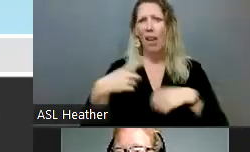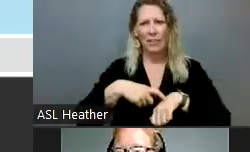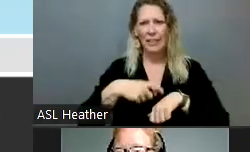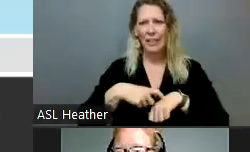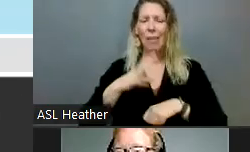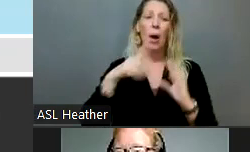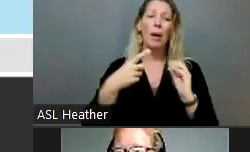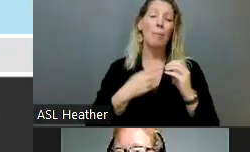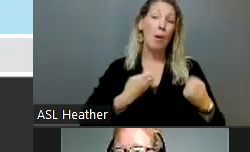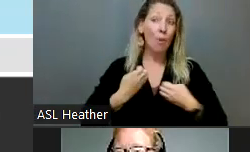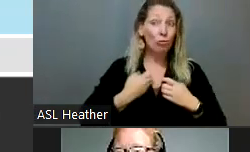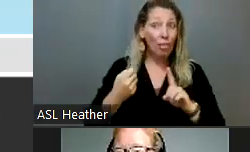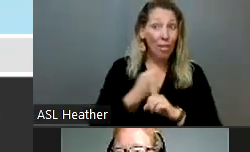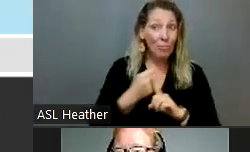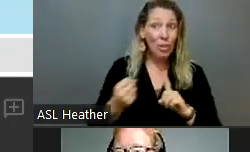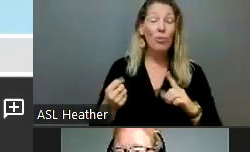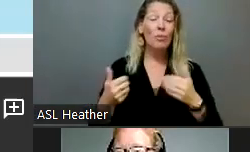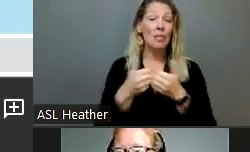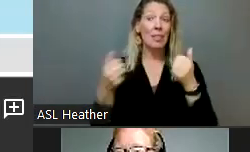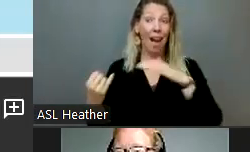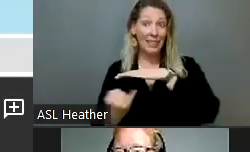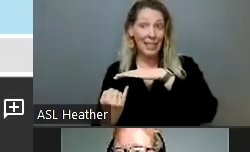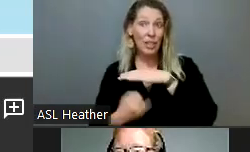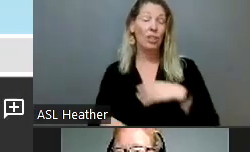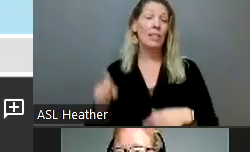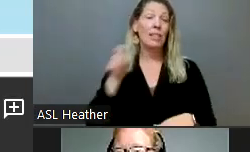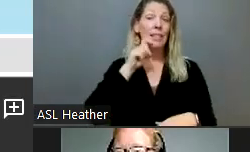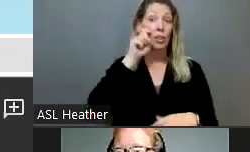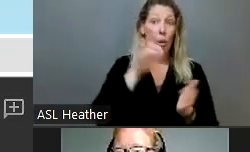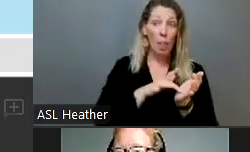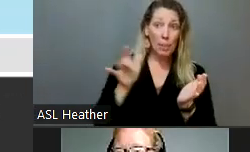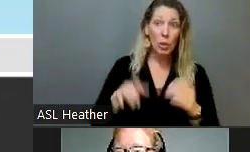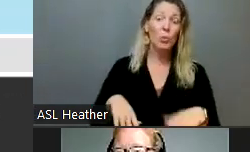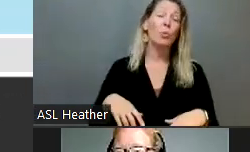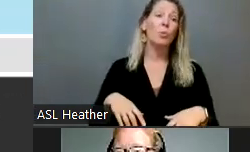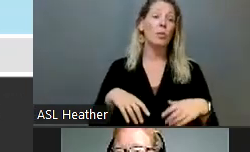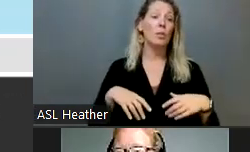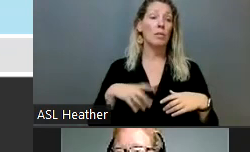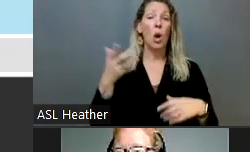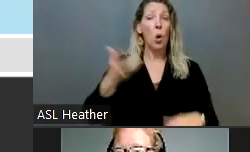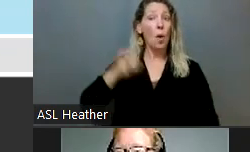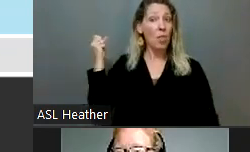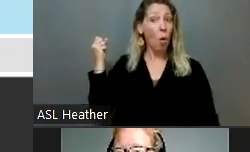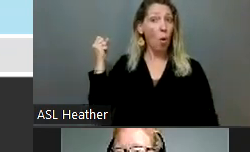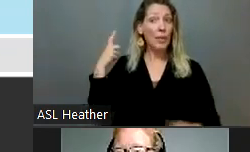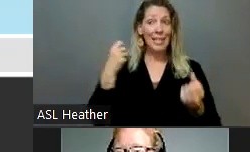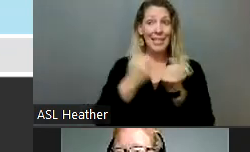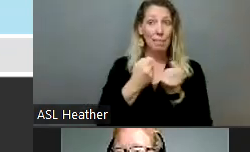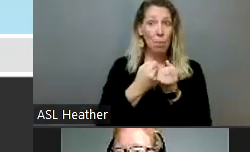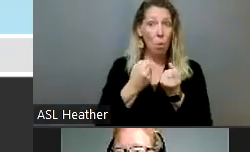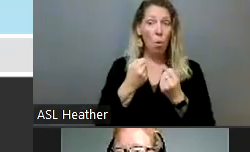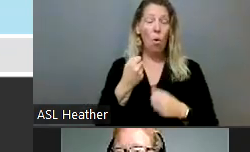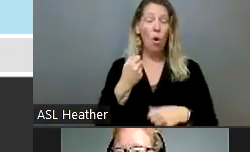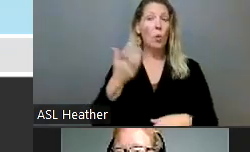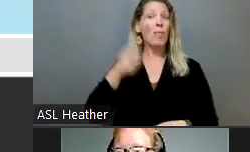like emotional abuse, isolation, sexual abuse, withholding support or treatment, which is something that folks